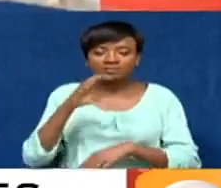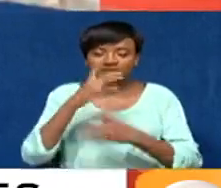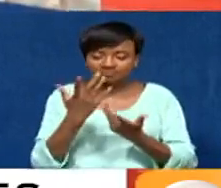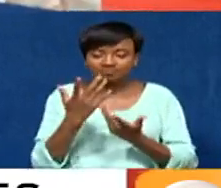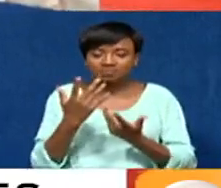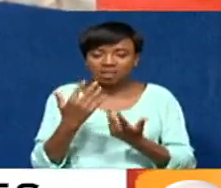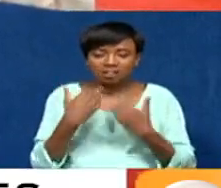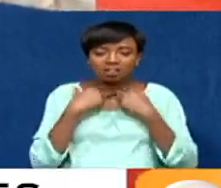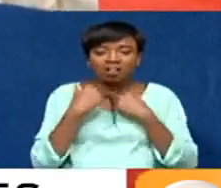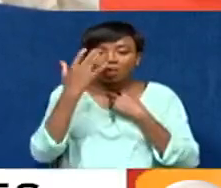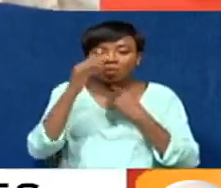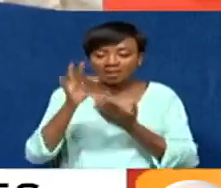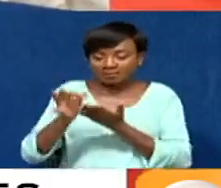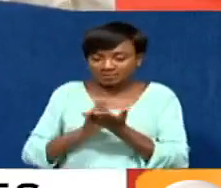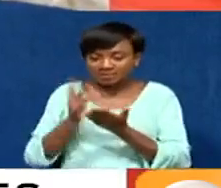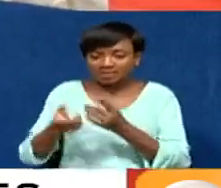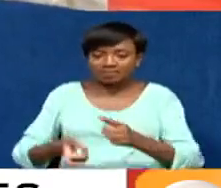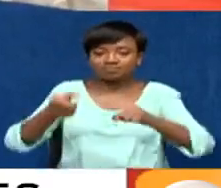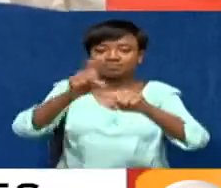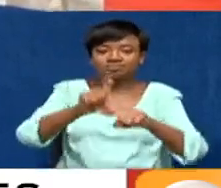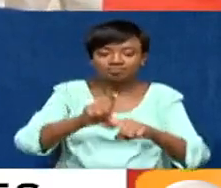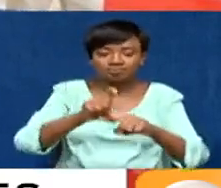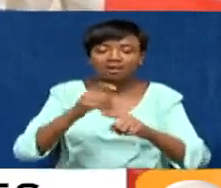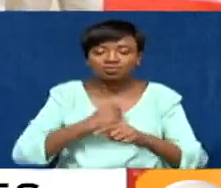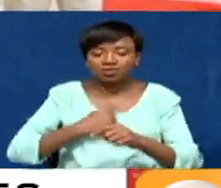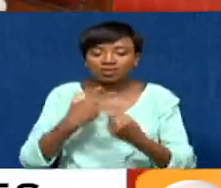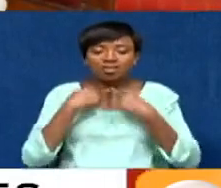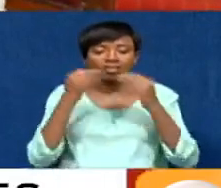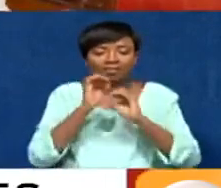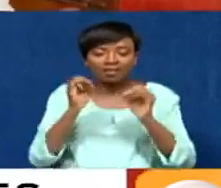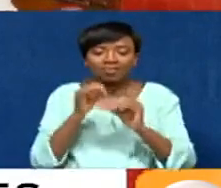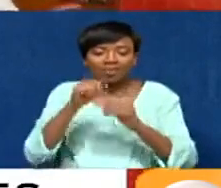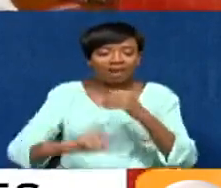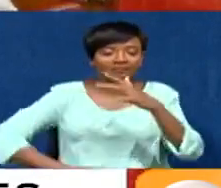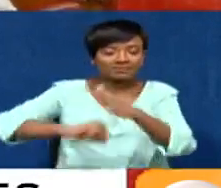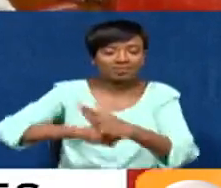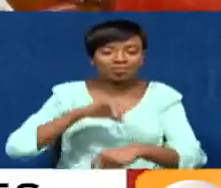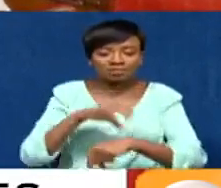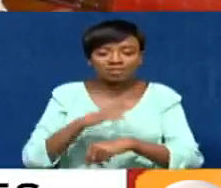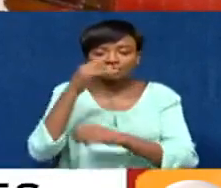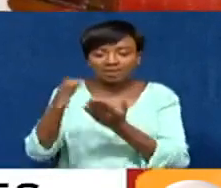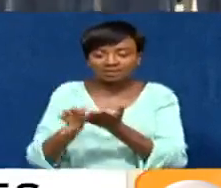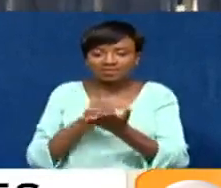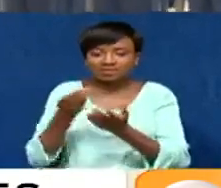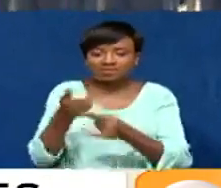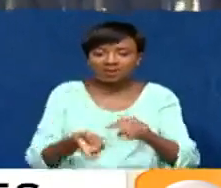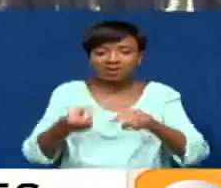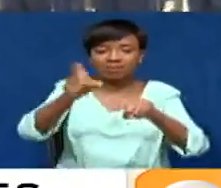arm after Treasury allocated an additional 8.81 billion shillings for the preparation of the August